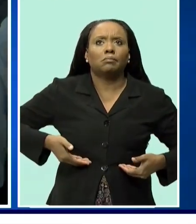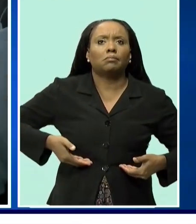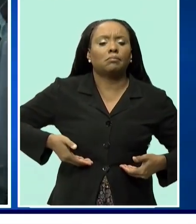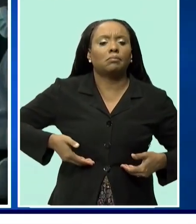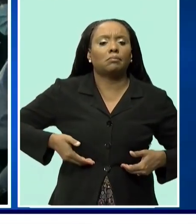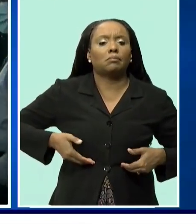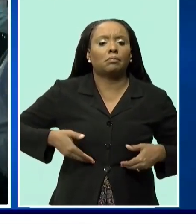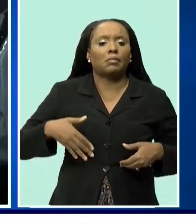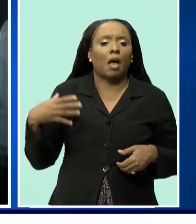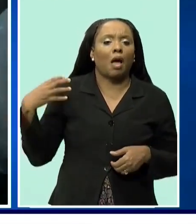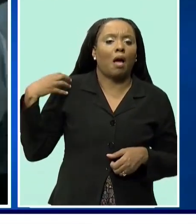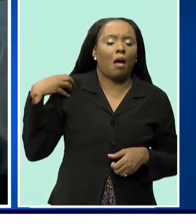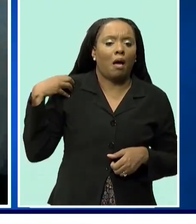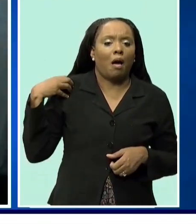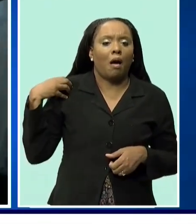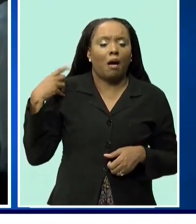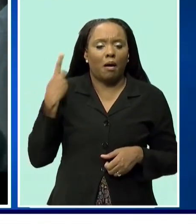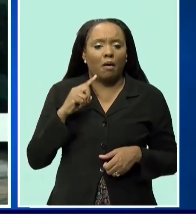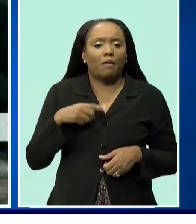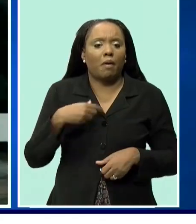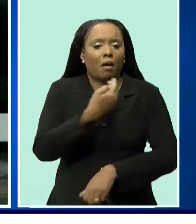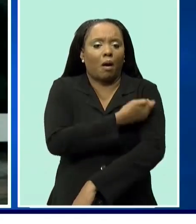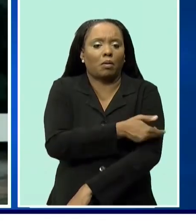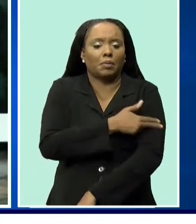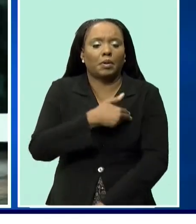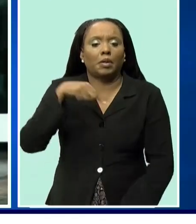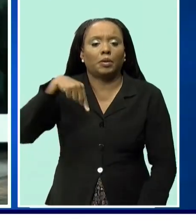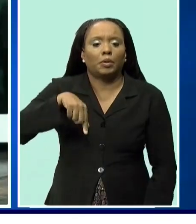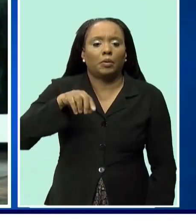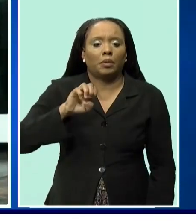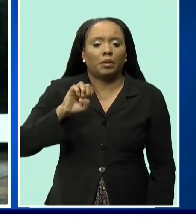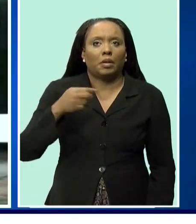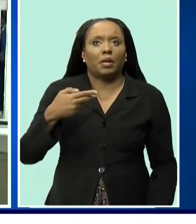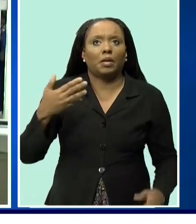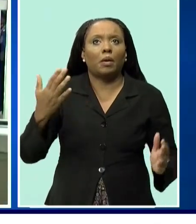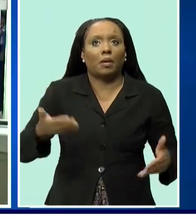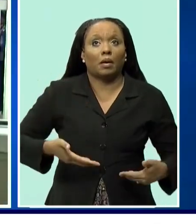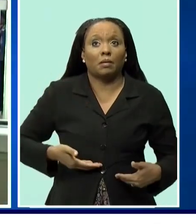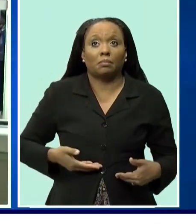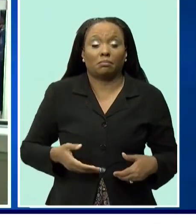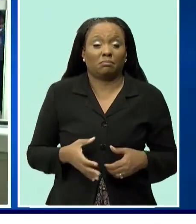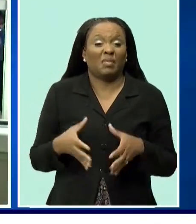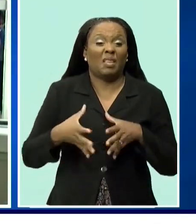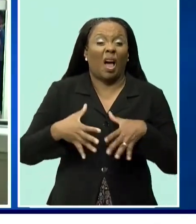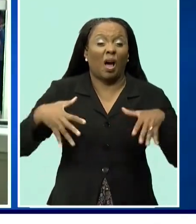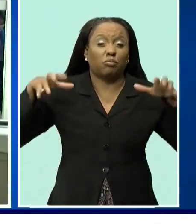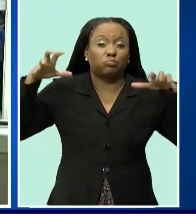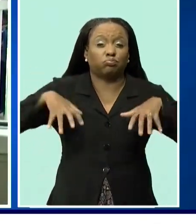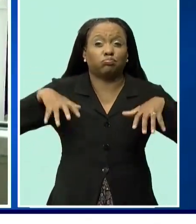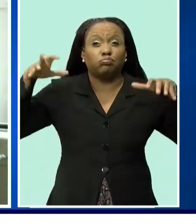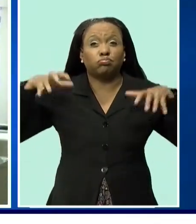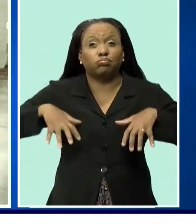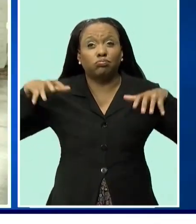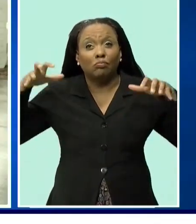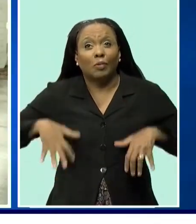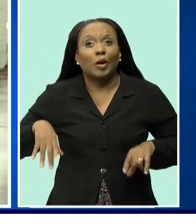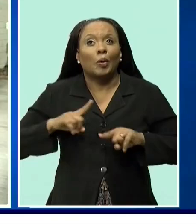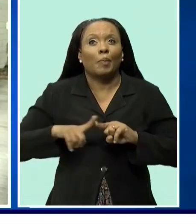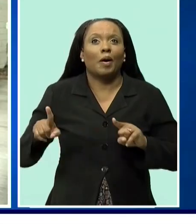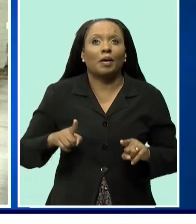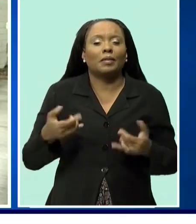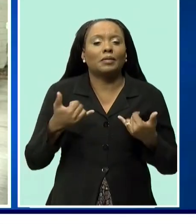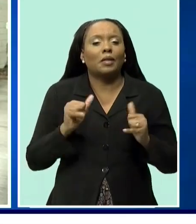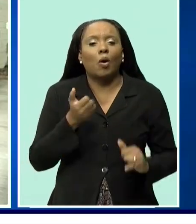Queen Elizabeth Hospital, Juliet Bino Sutherland. Despite the dreary weather, the contingent from the African Republic received a warm